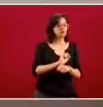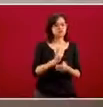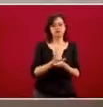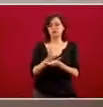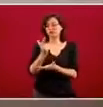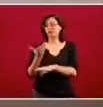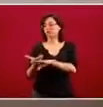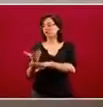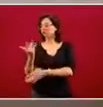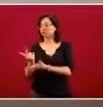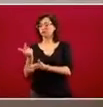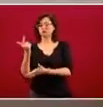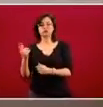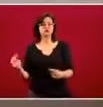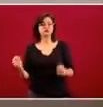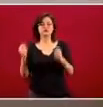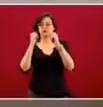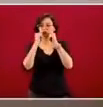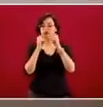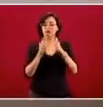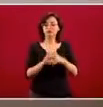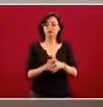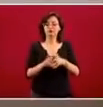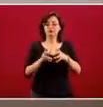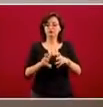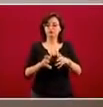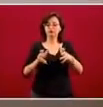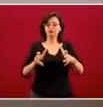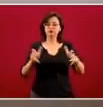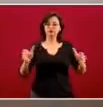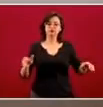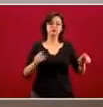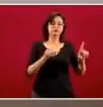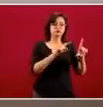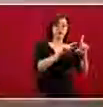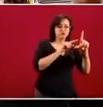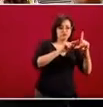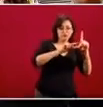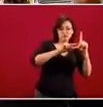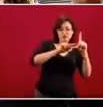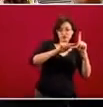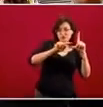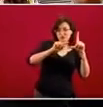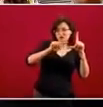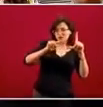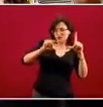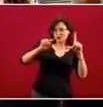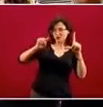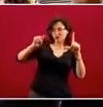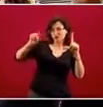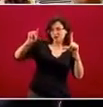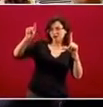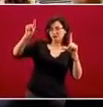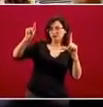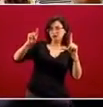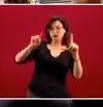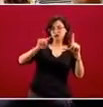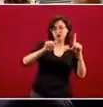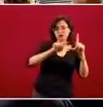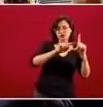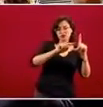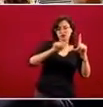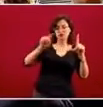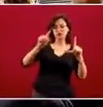doesn't matter if they are how severe, but we can see that there is this curve that we have presented.